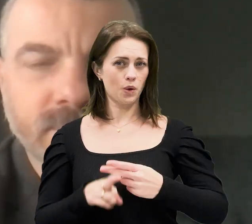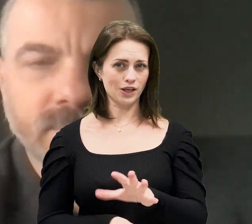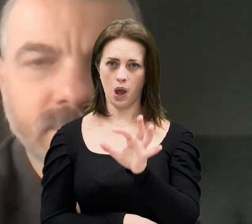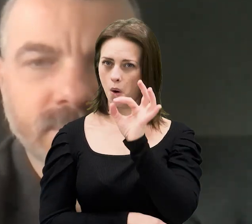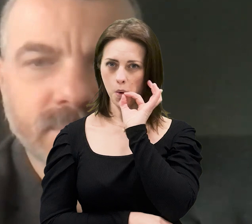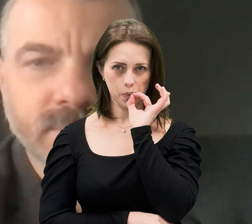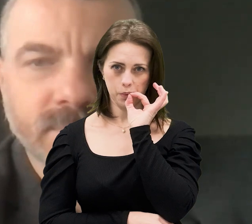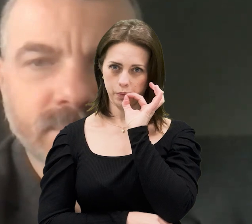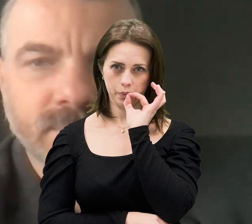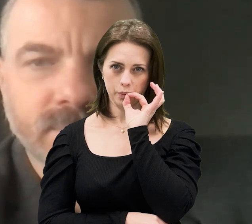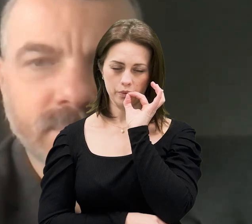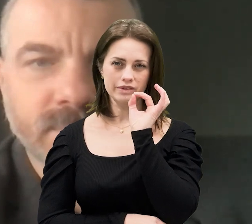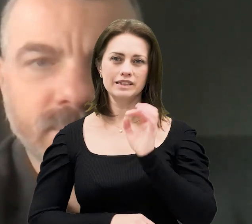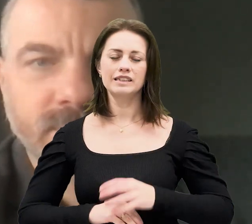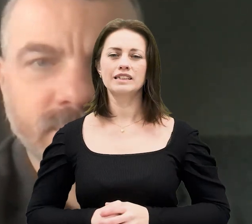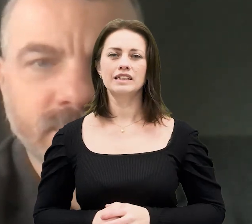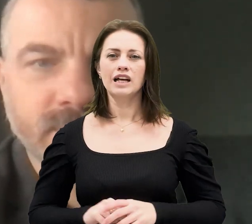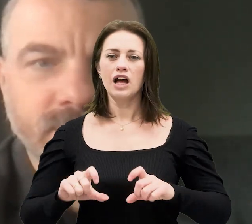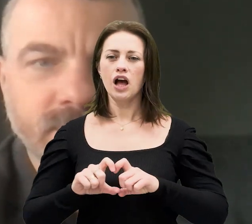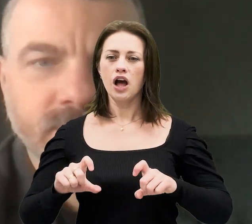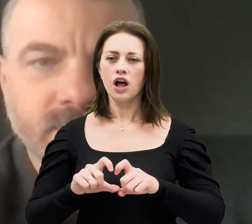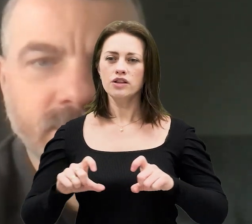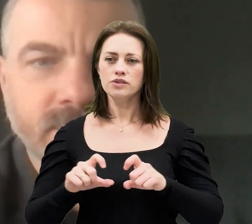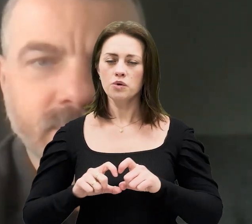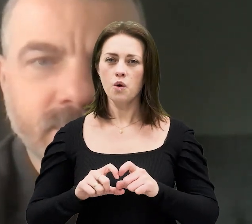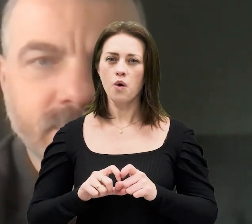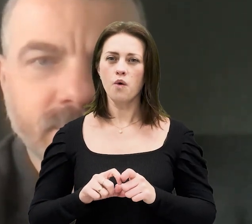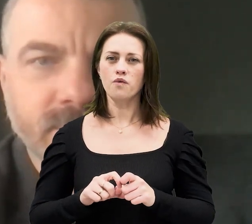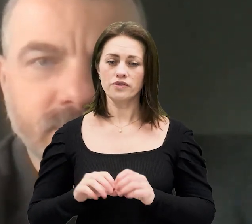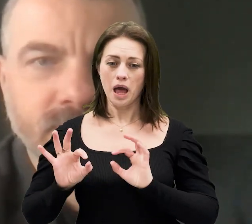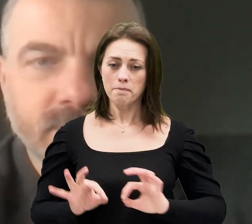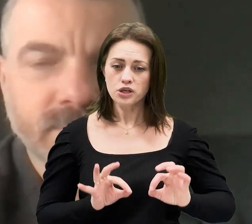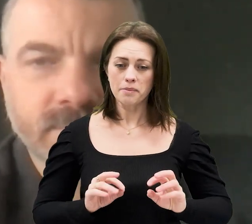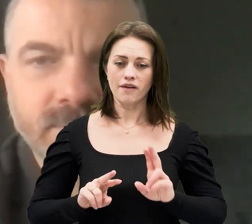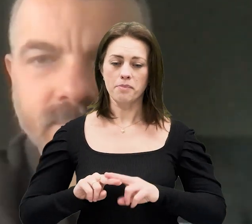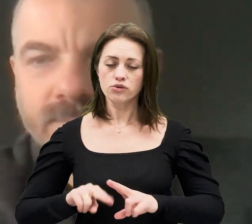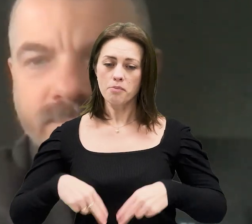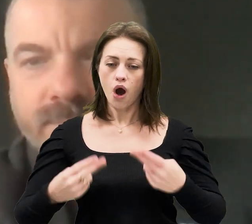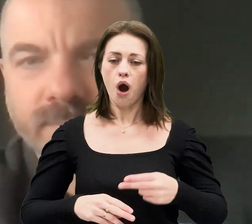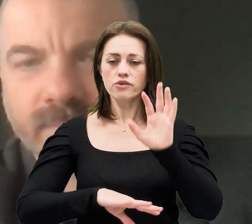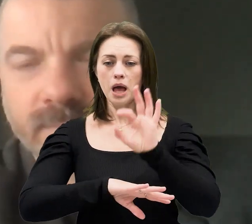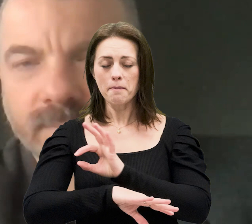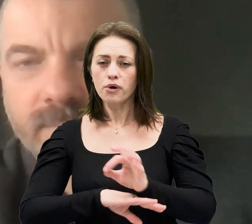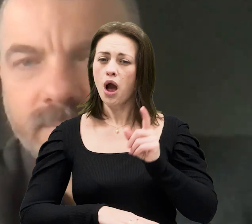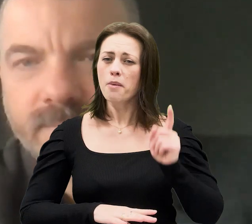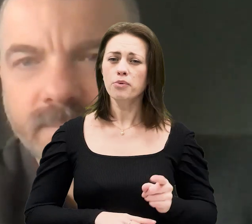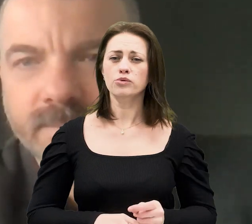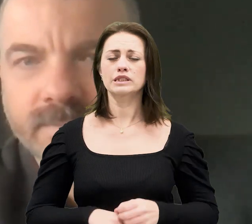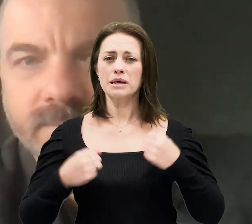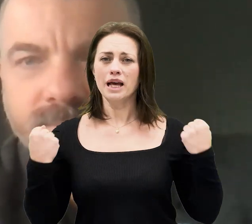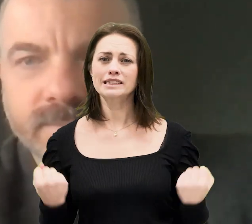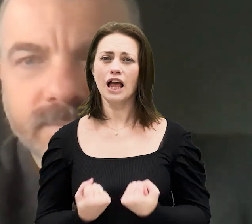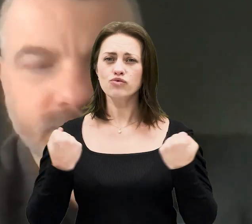here. As we transition from project implementation to dissemination, we